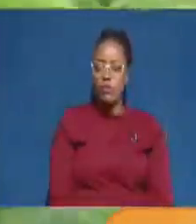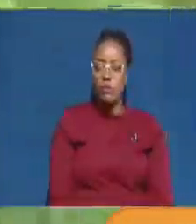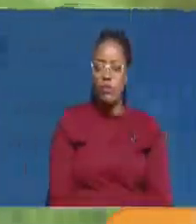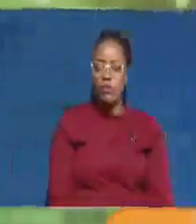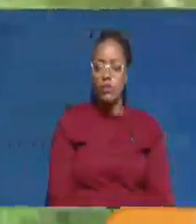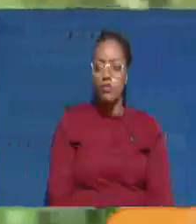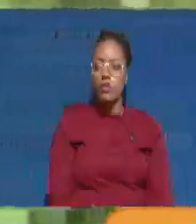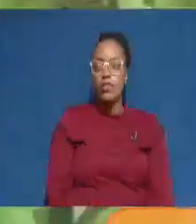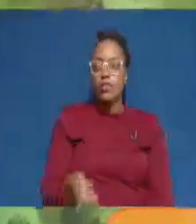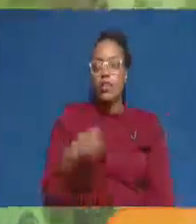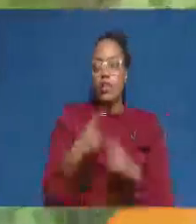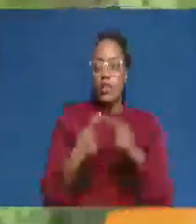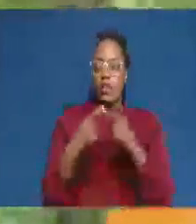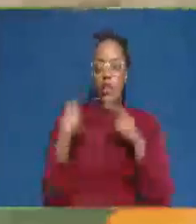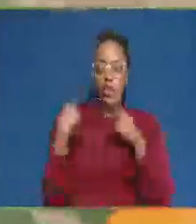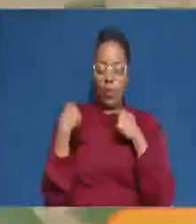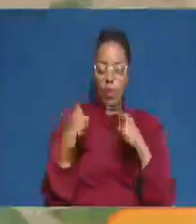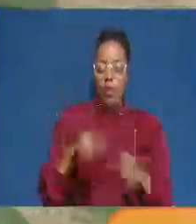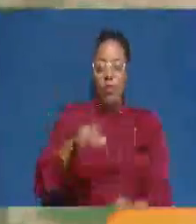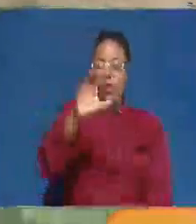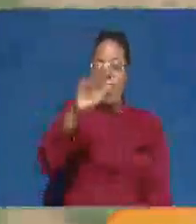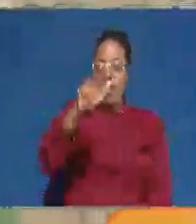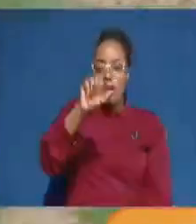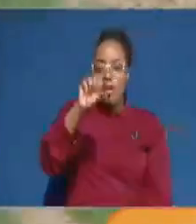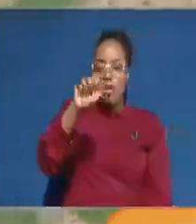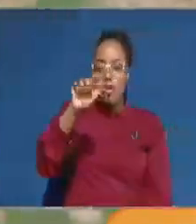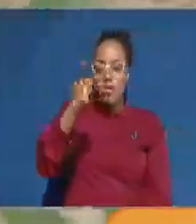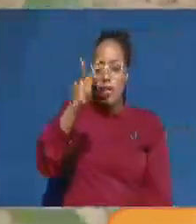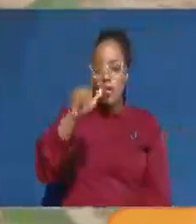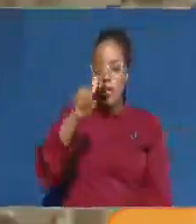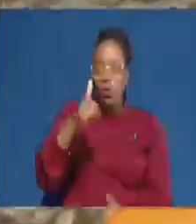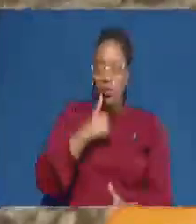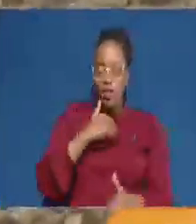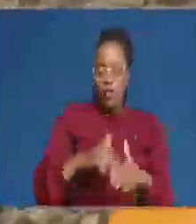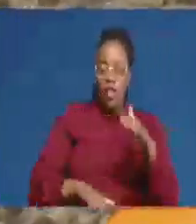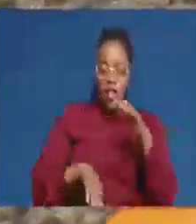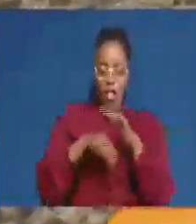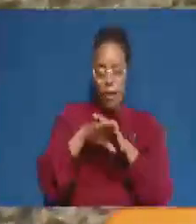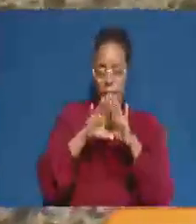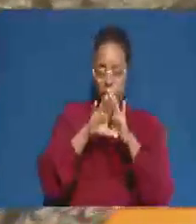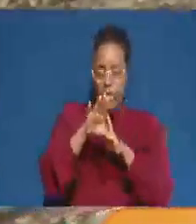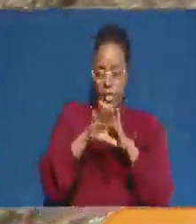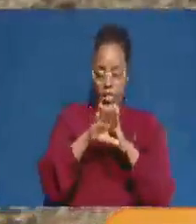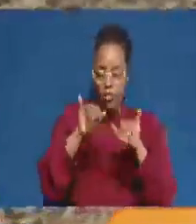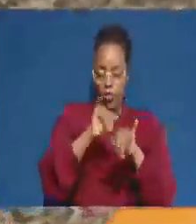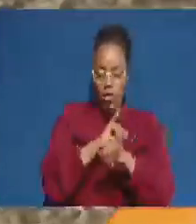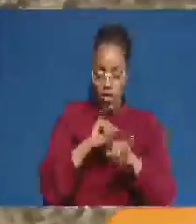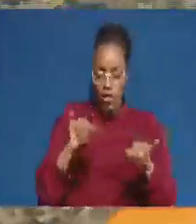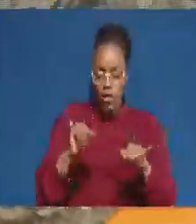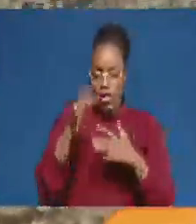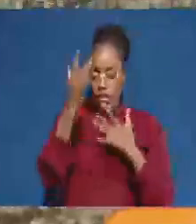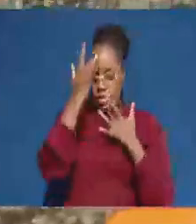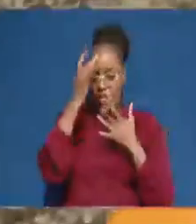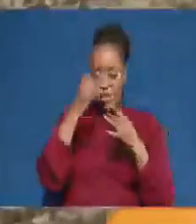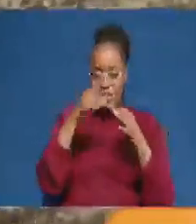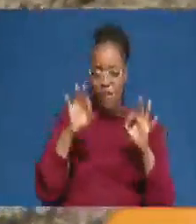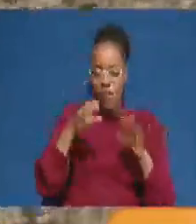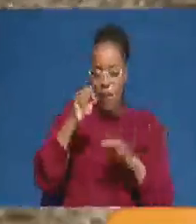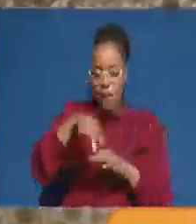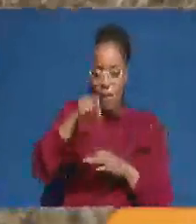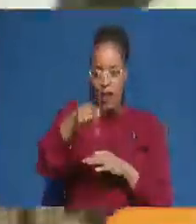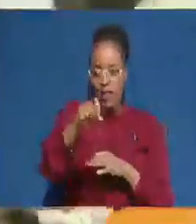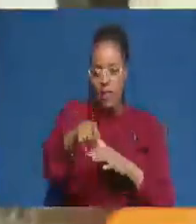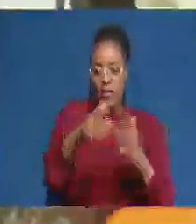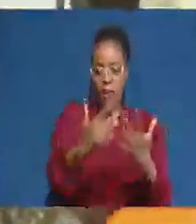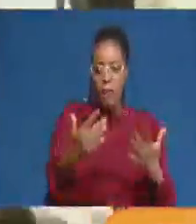For years, Kenya's cassava production has been held back by limited access to clean, disease-free planting